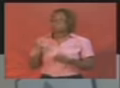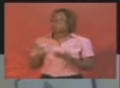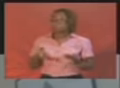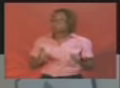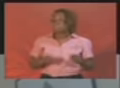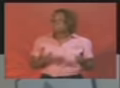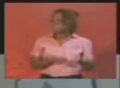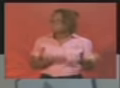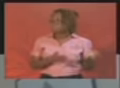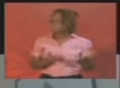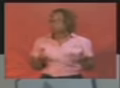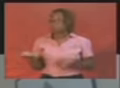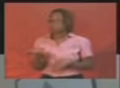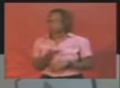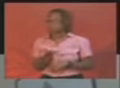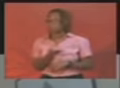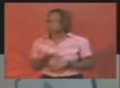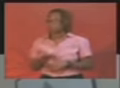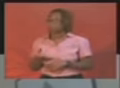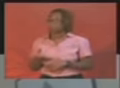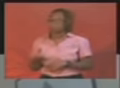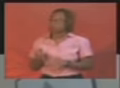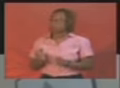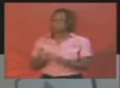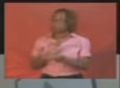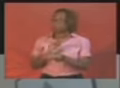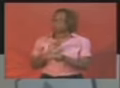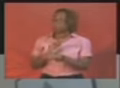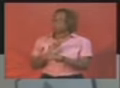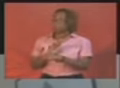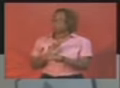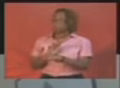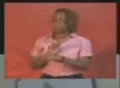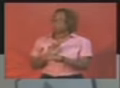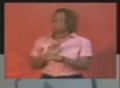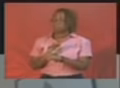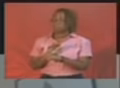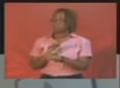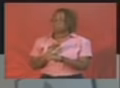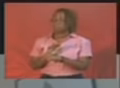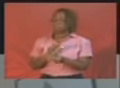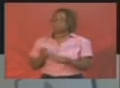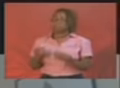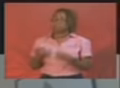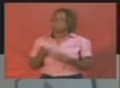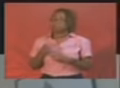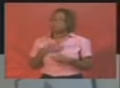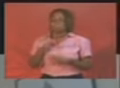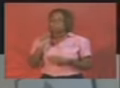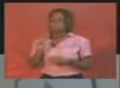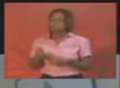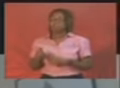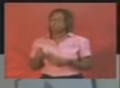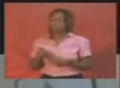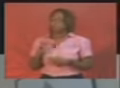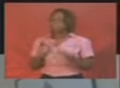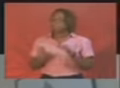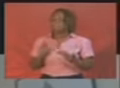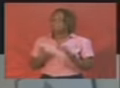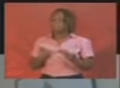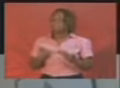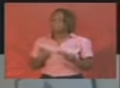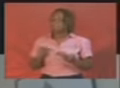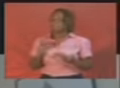deaths that we've seen to COVID, have they had an impact on the excess mortality in the country, like more deaths than we expected for the year